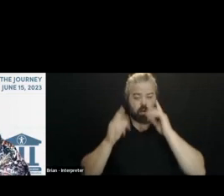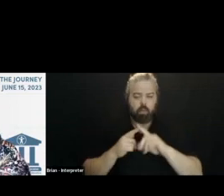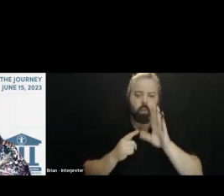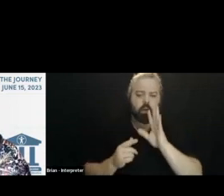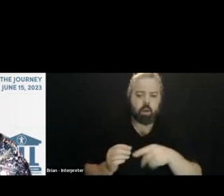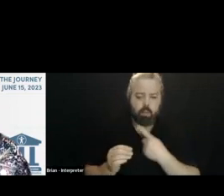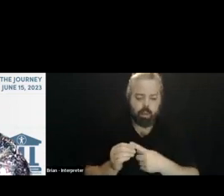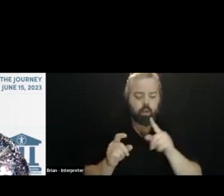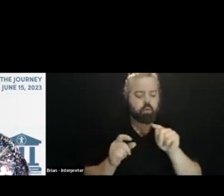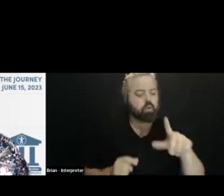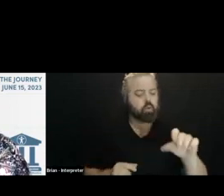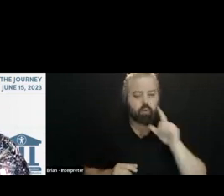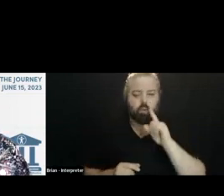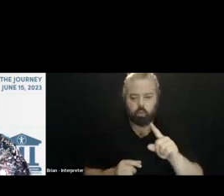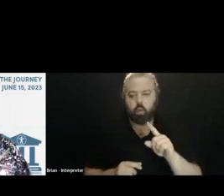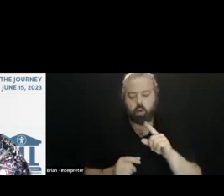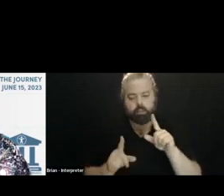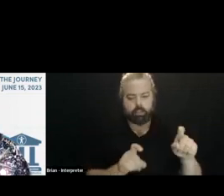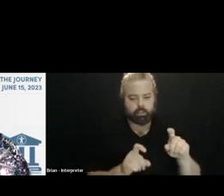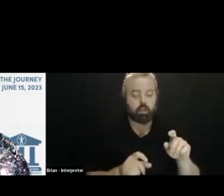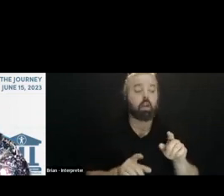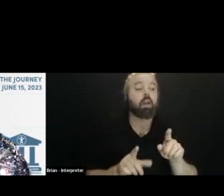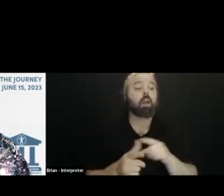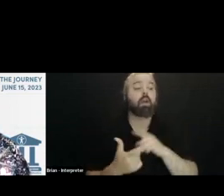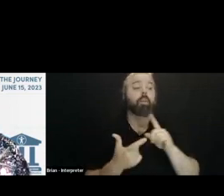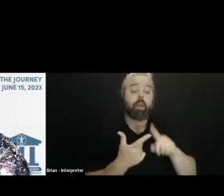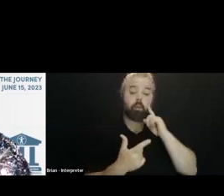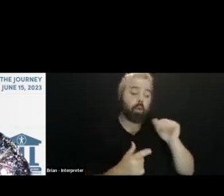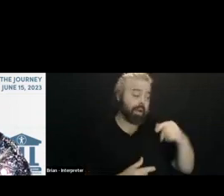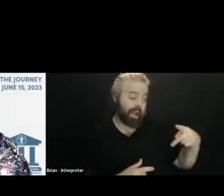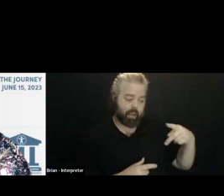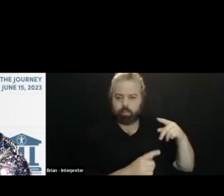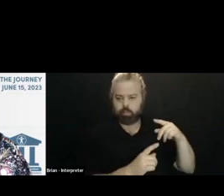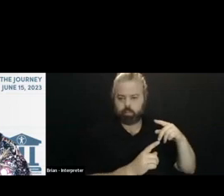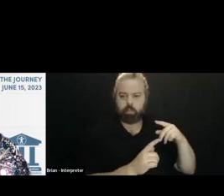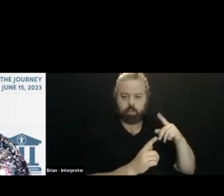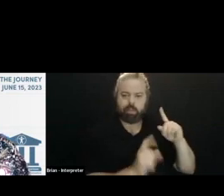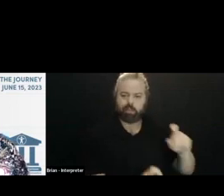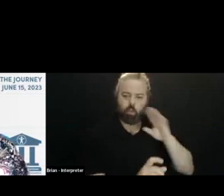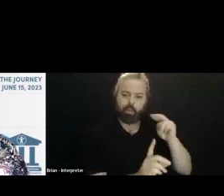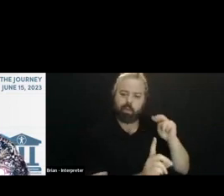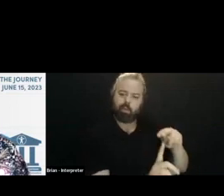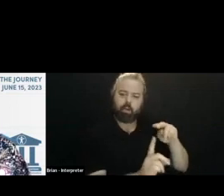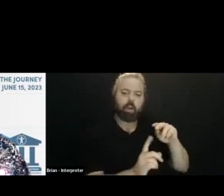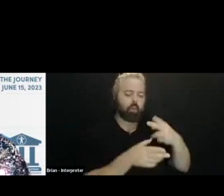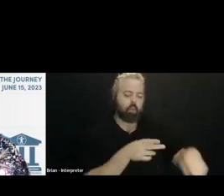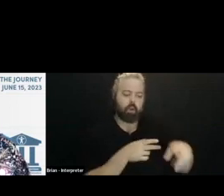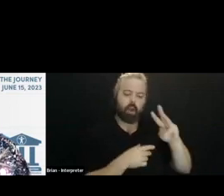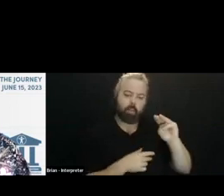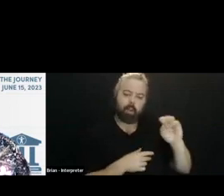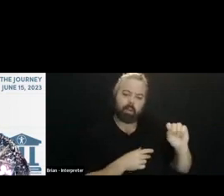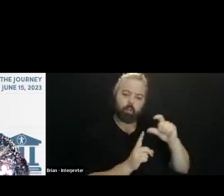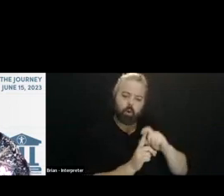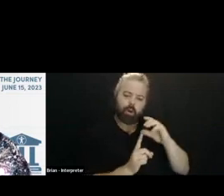accessibility testing. And then for the application testing, we're going to look briefly at Microsoft Word and Adobe Acrobat.